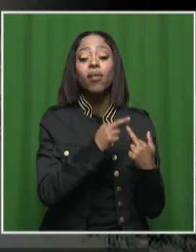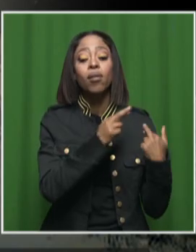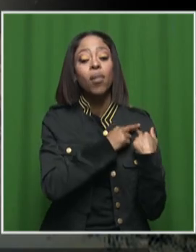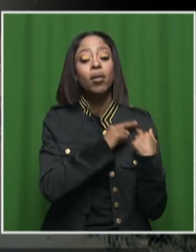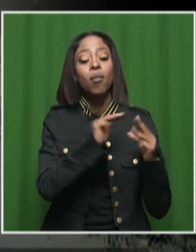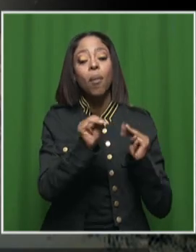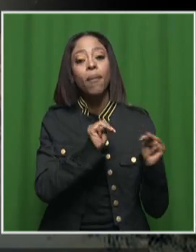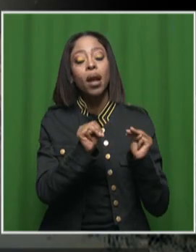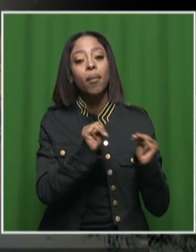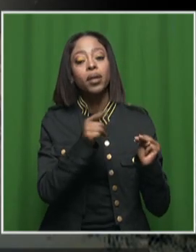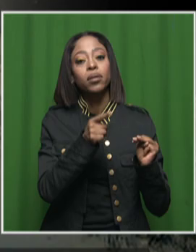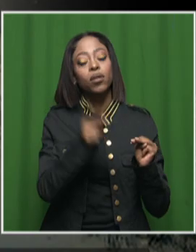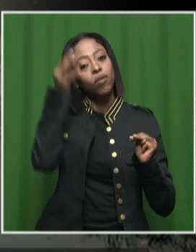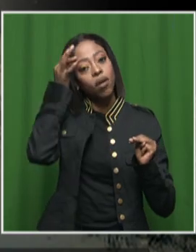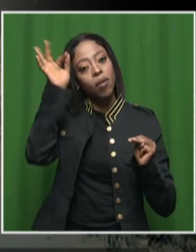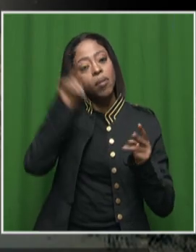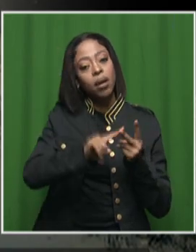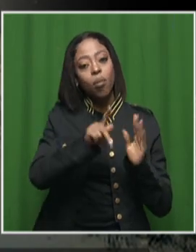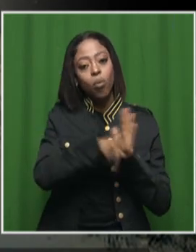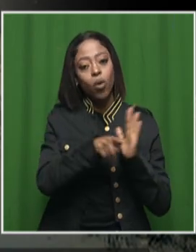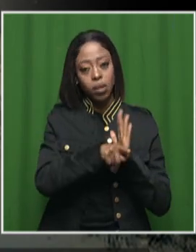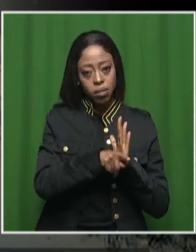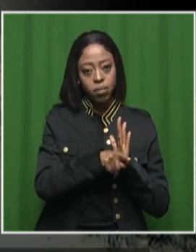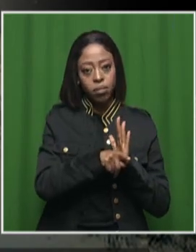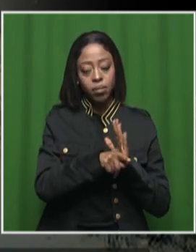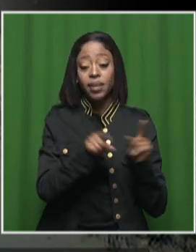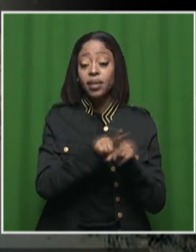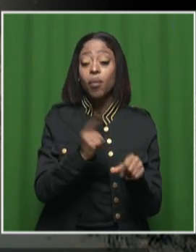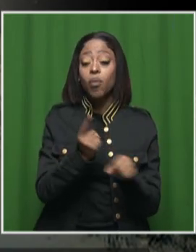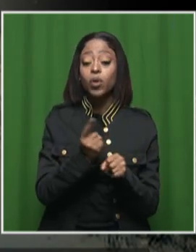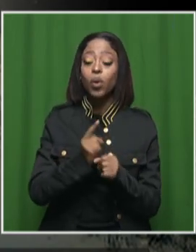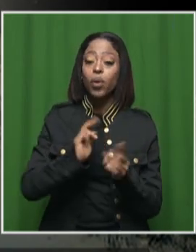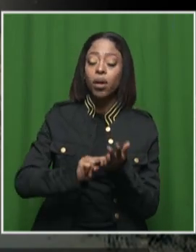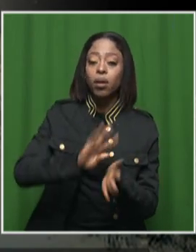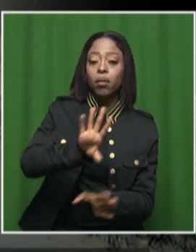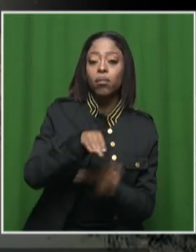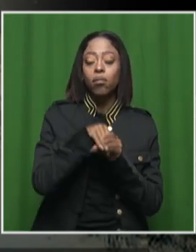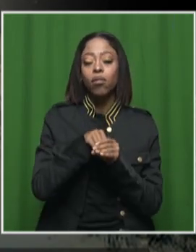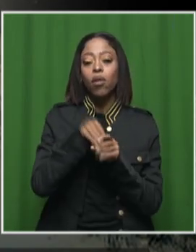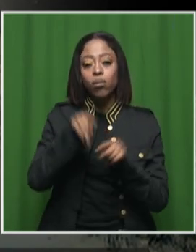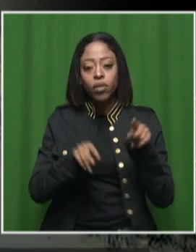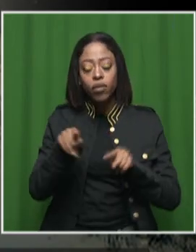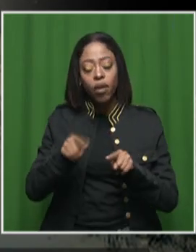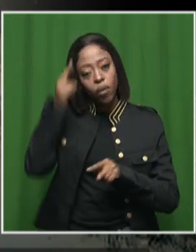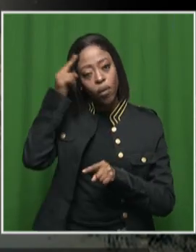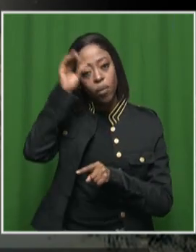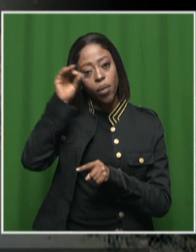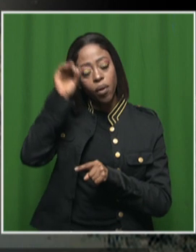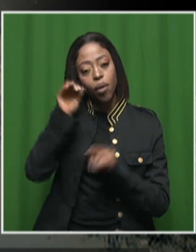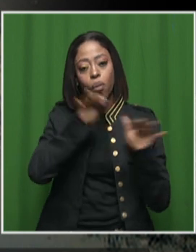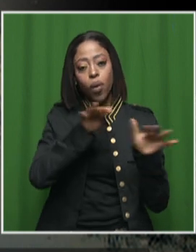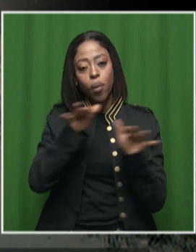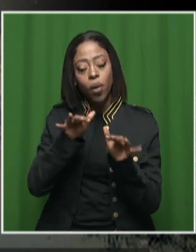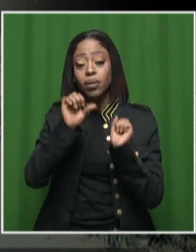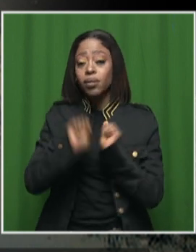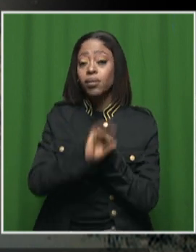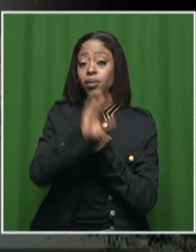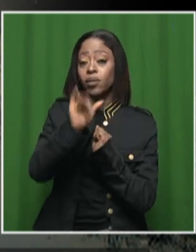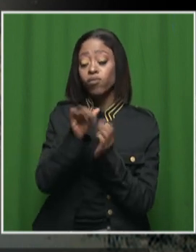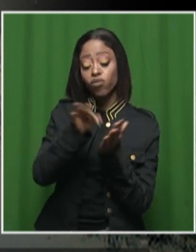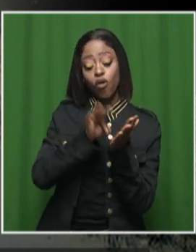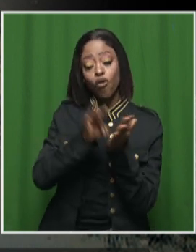management of the state and of policy, and there needs to be accommodation of different views. And South Africans voted for these different